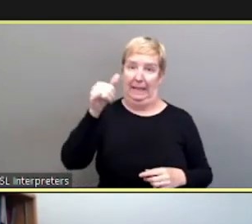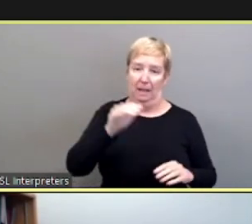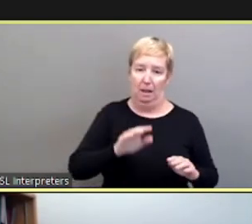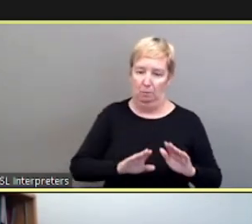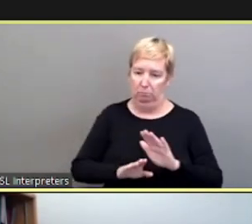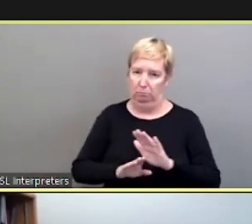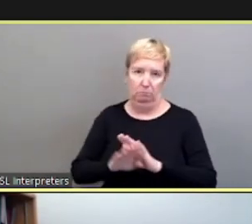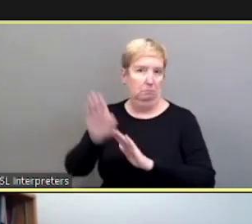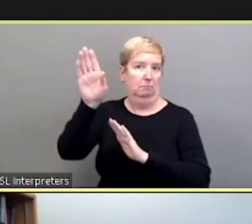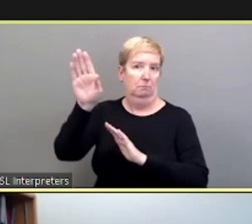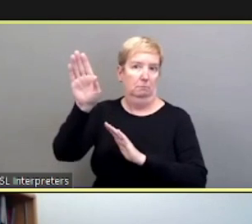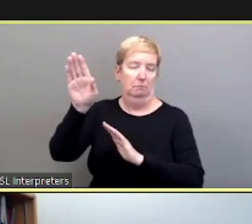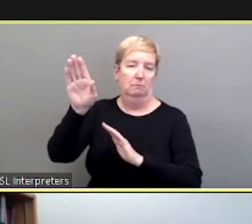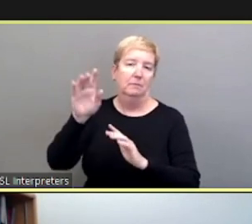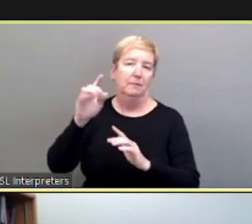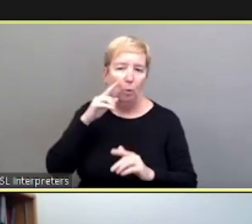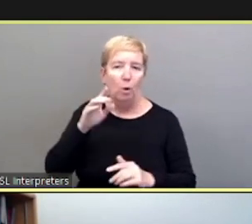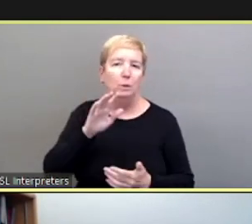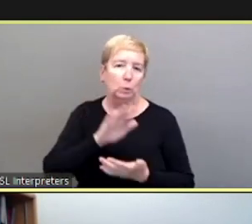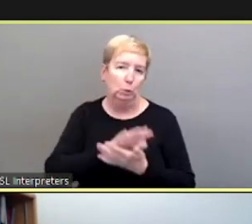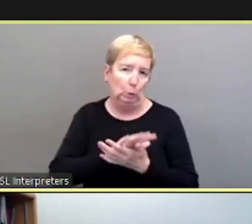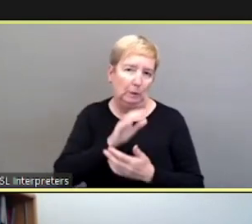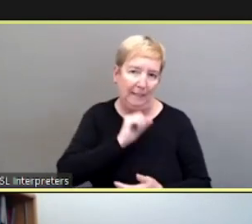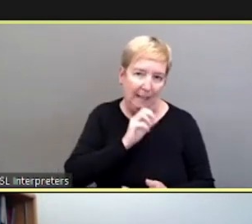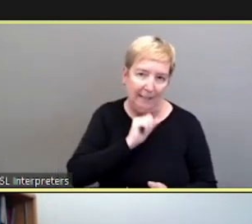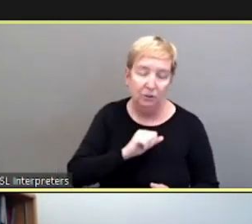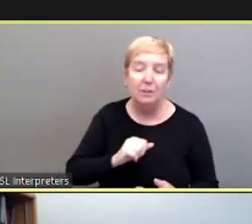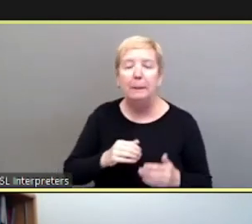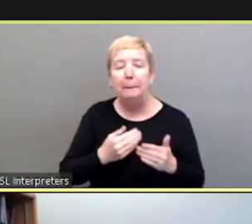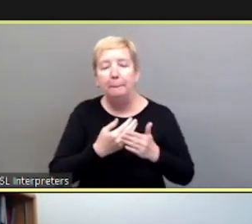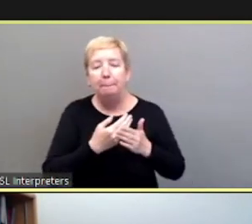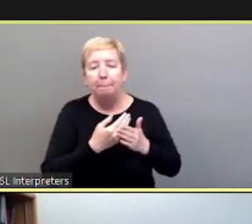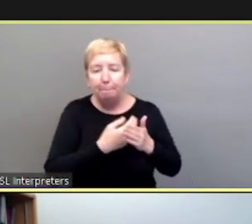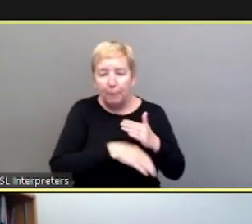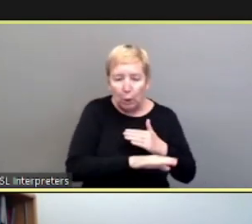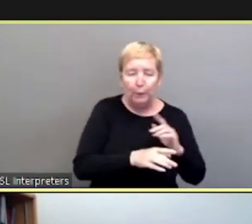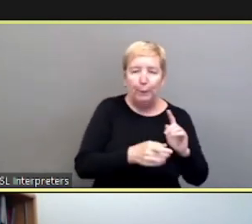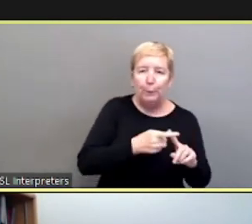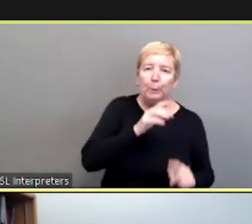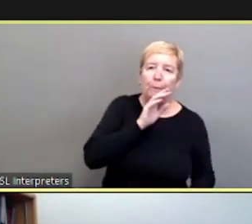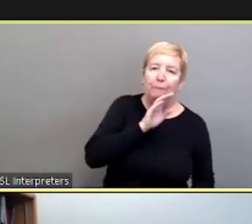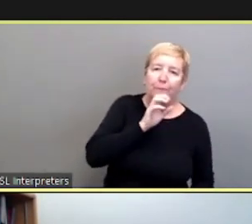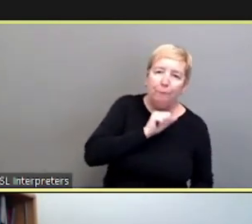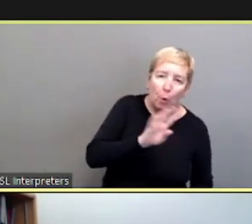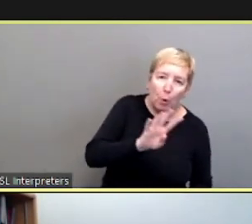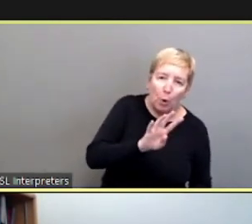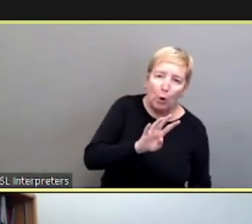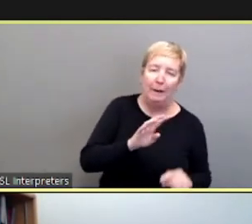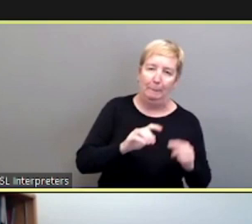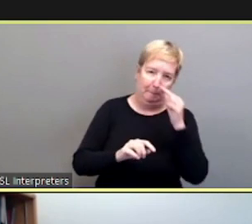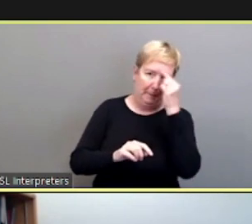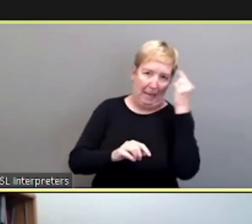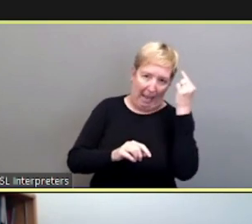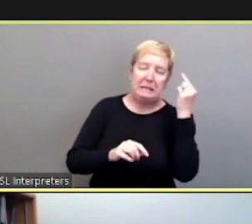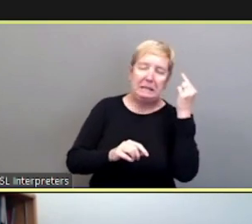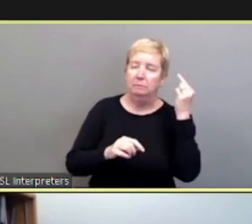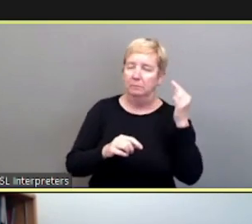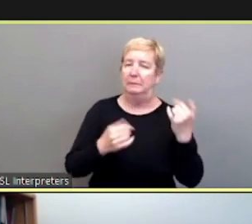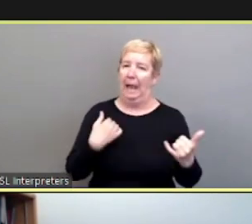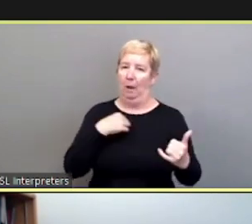are quite high among that age group. 0 to 4 is the black line, which we've also seen